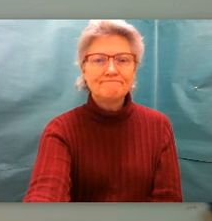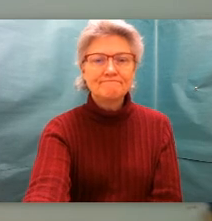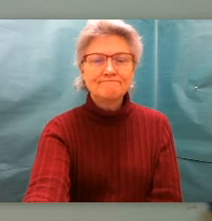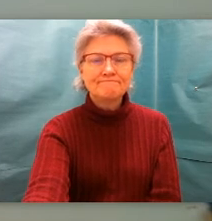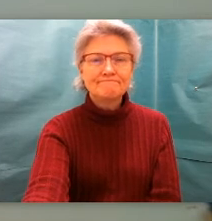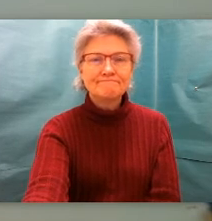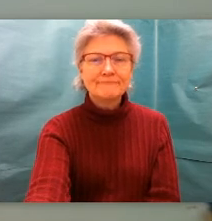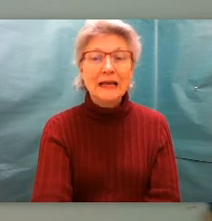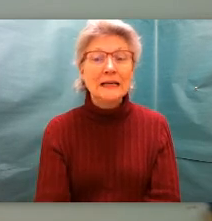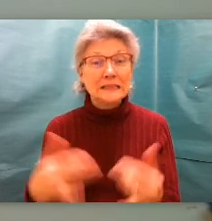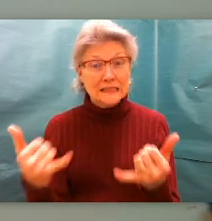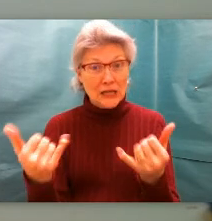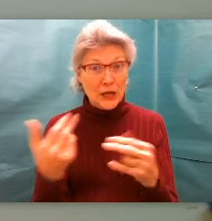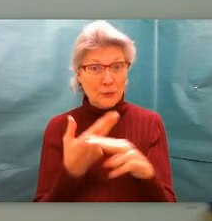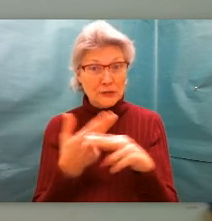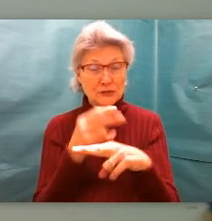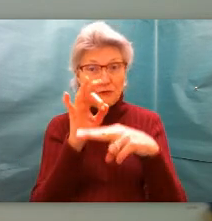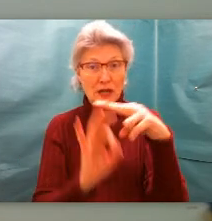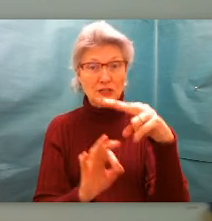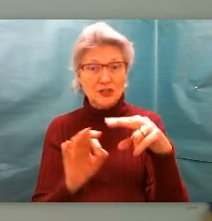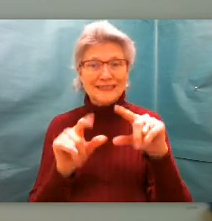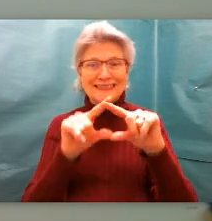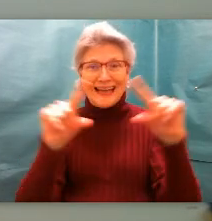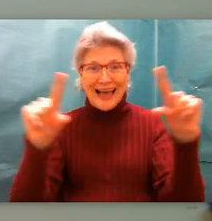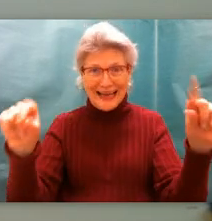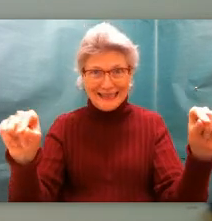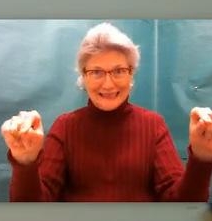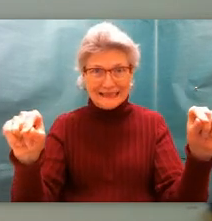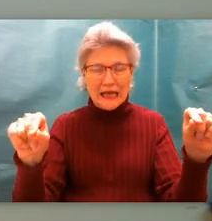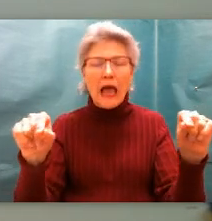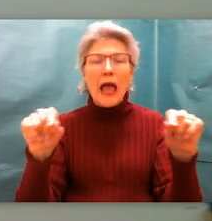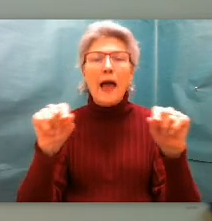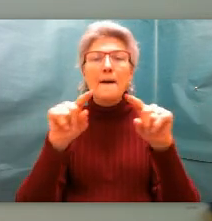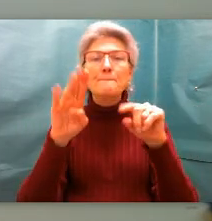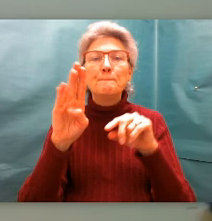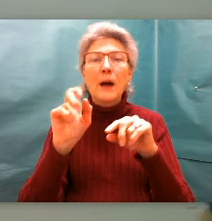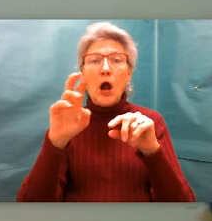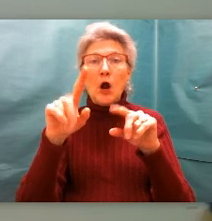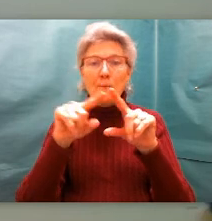So today we used fraction tiles and bar models to add